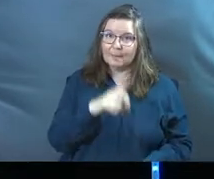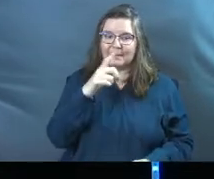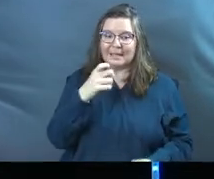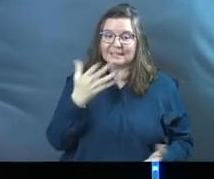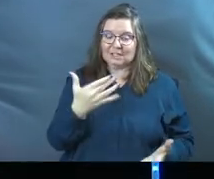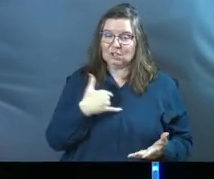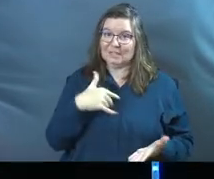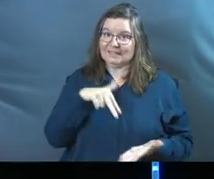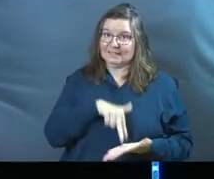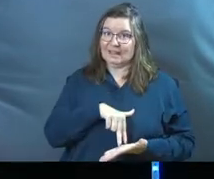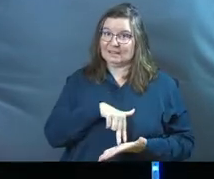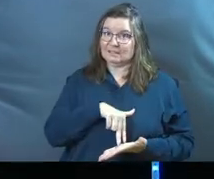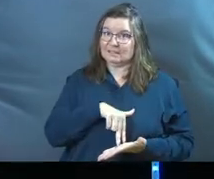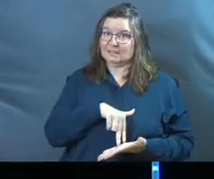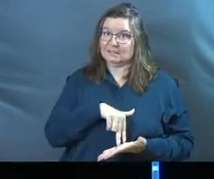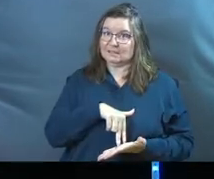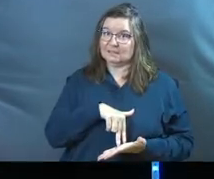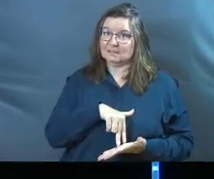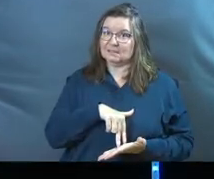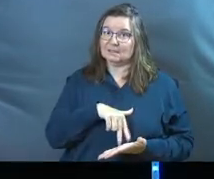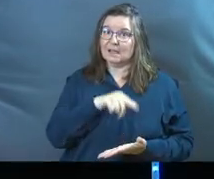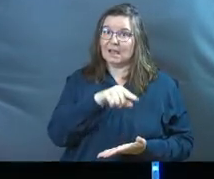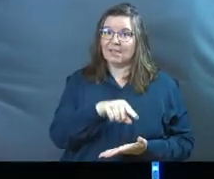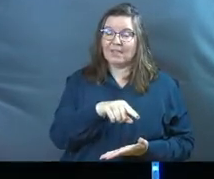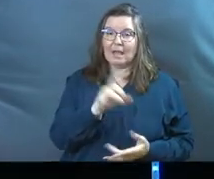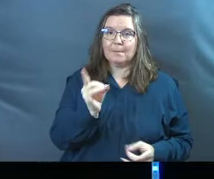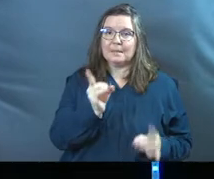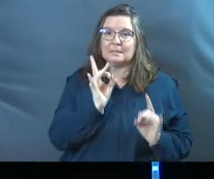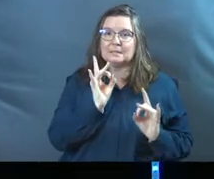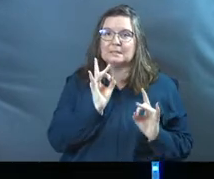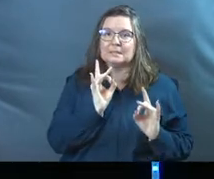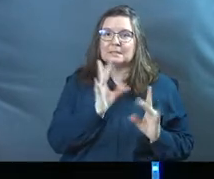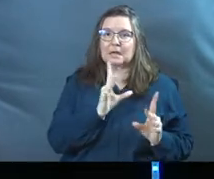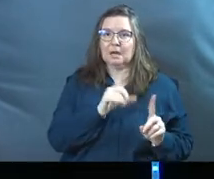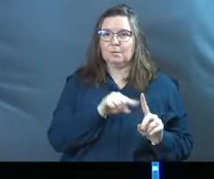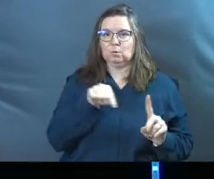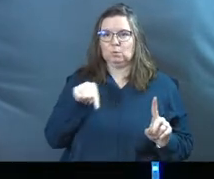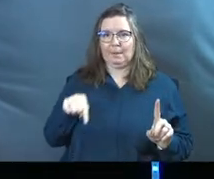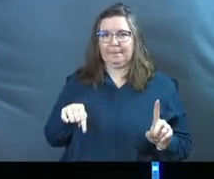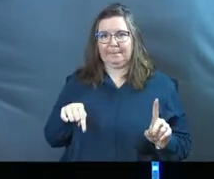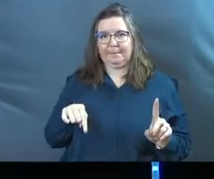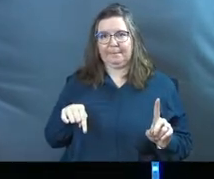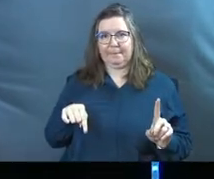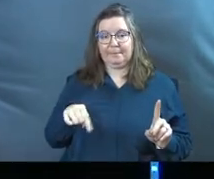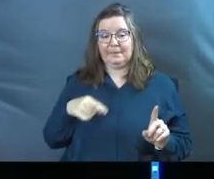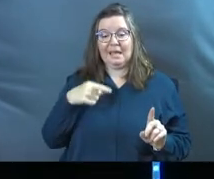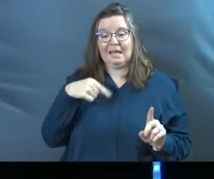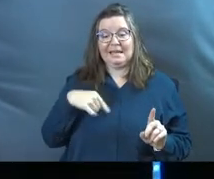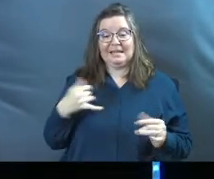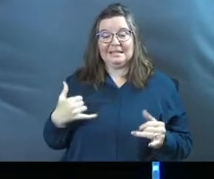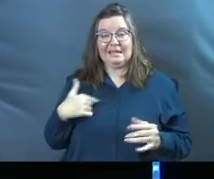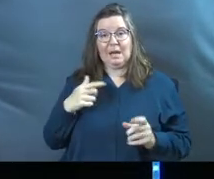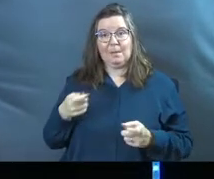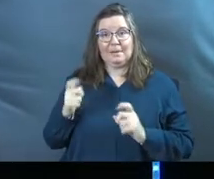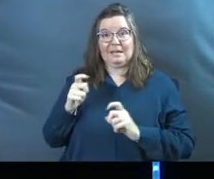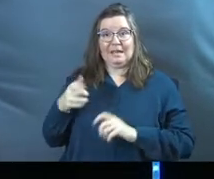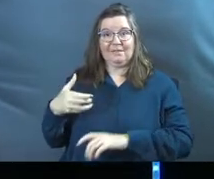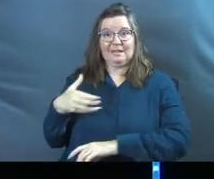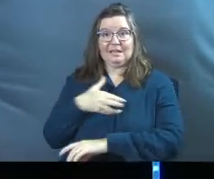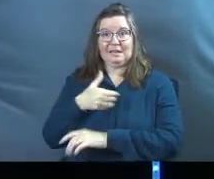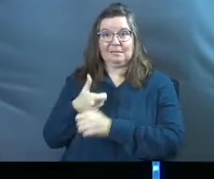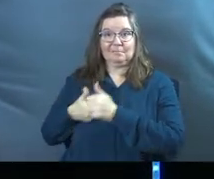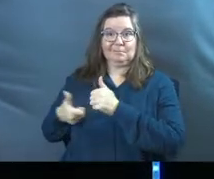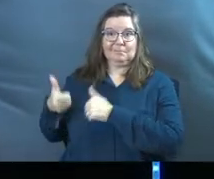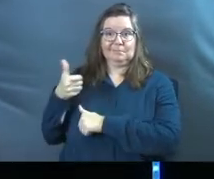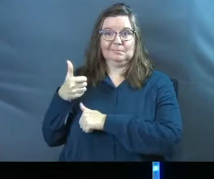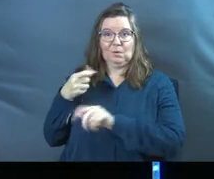Because here he stands, and they've been terrible to him. And he's now been given power